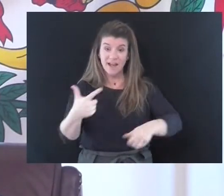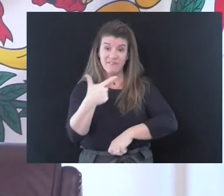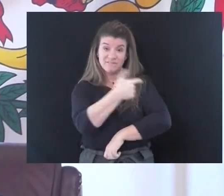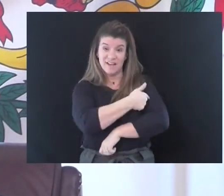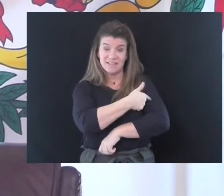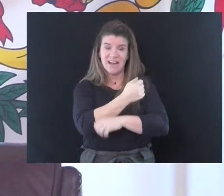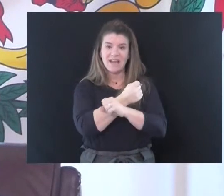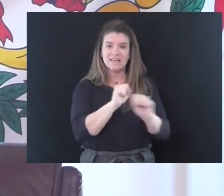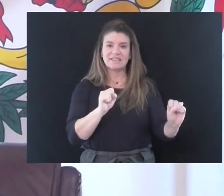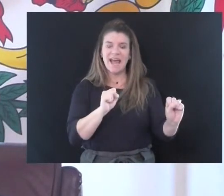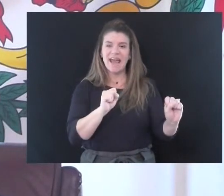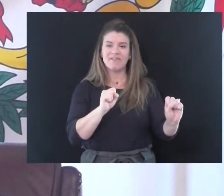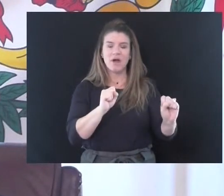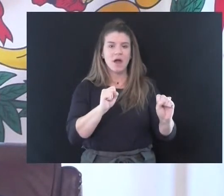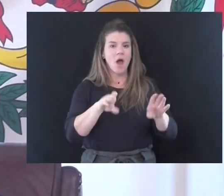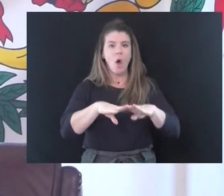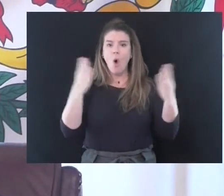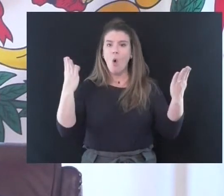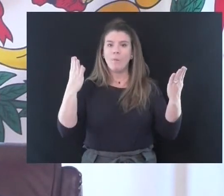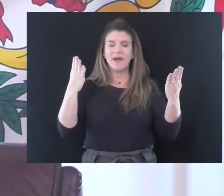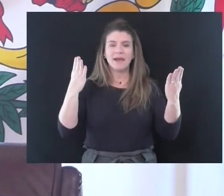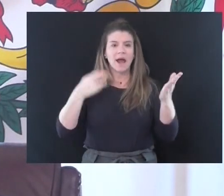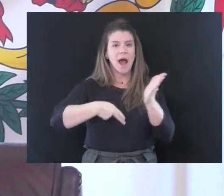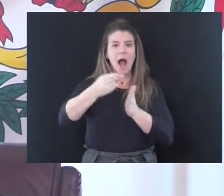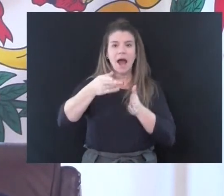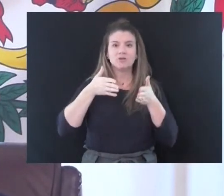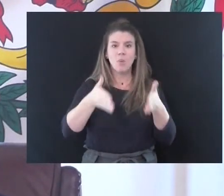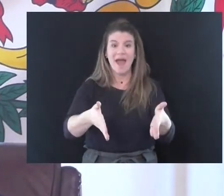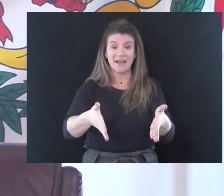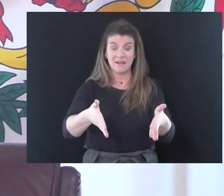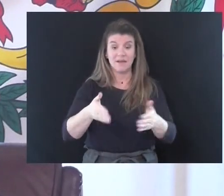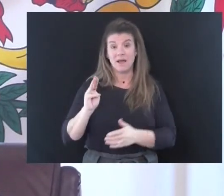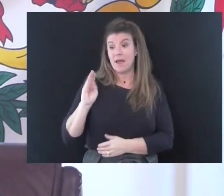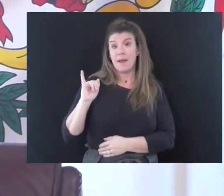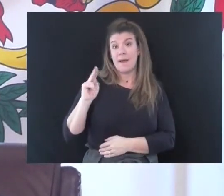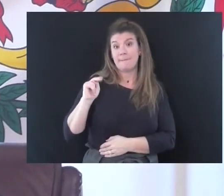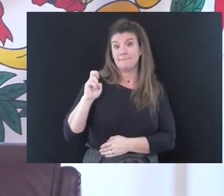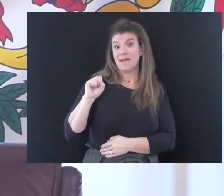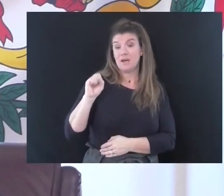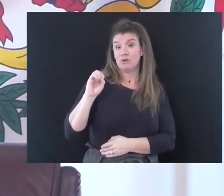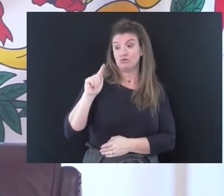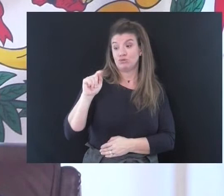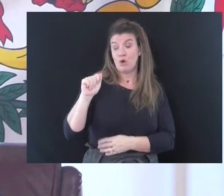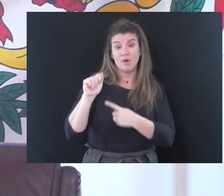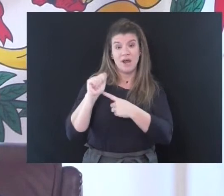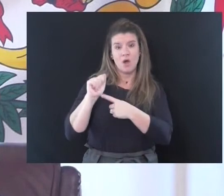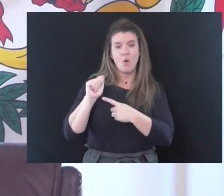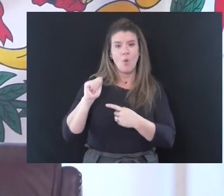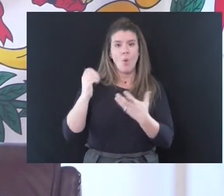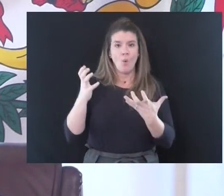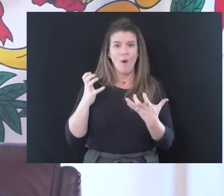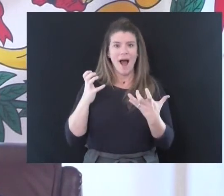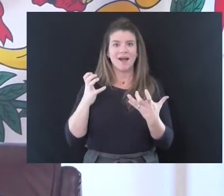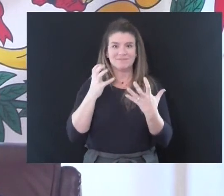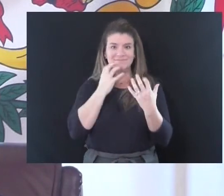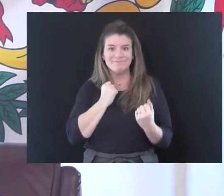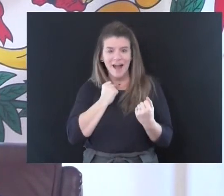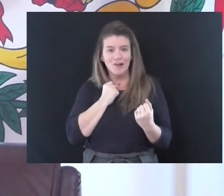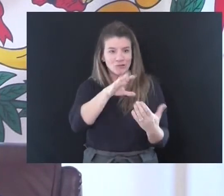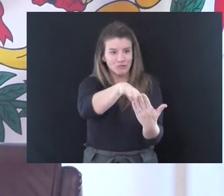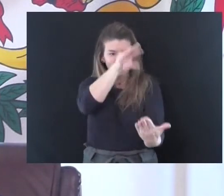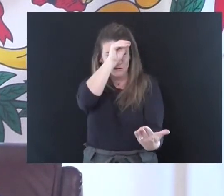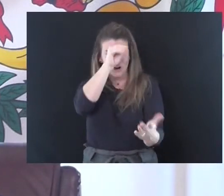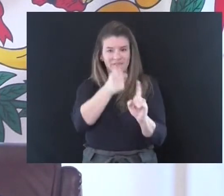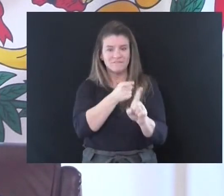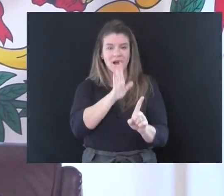in a safe, transparent, and effective manner. Minnesota would have great value in learning from